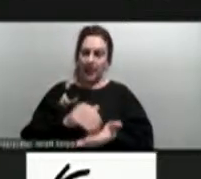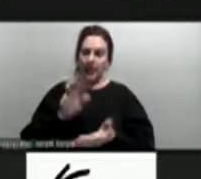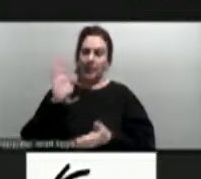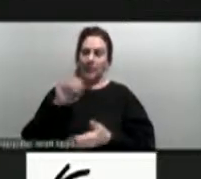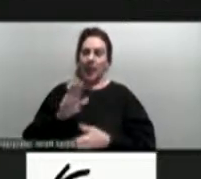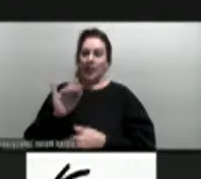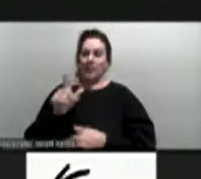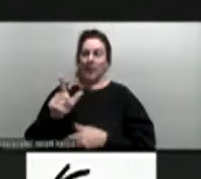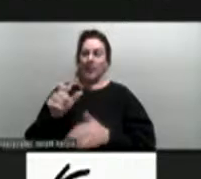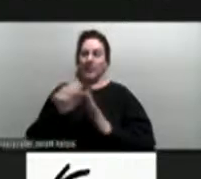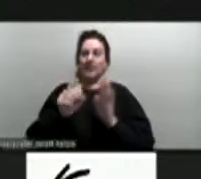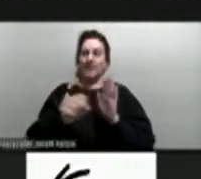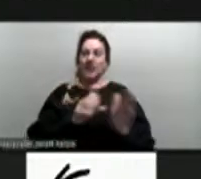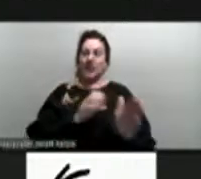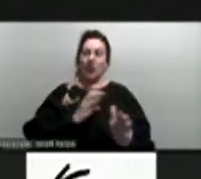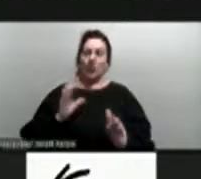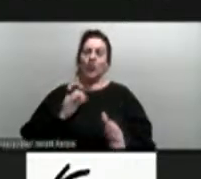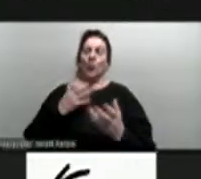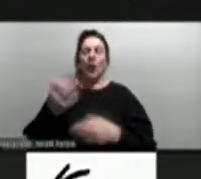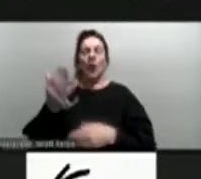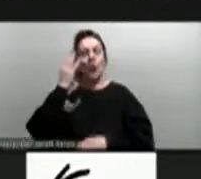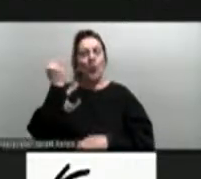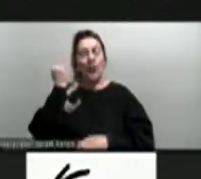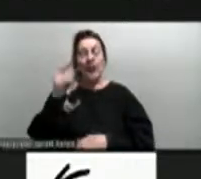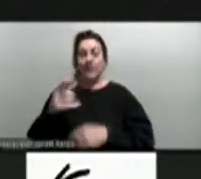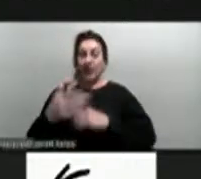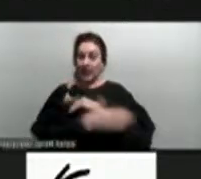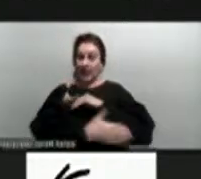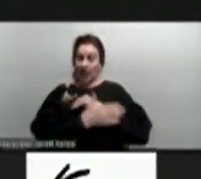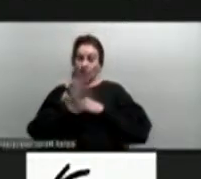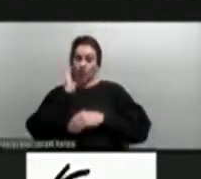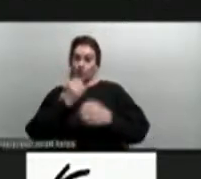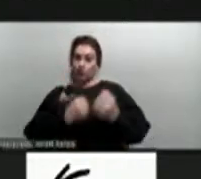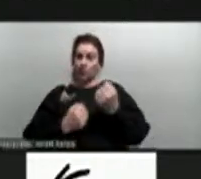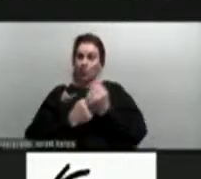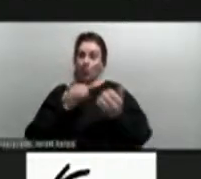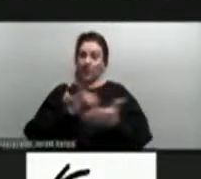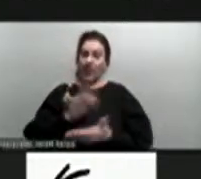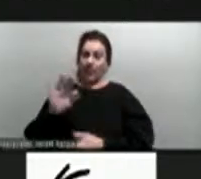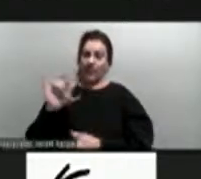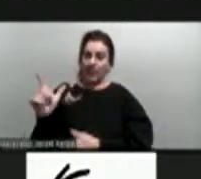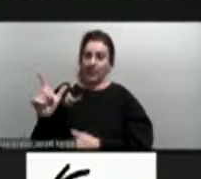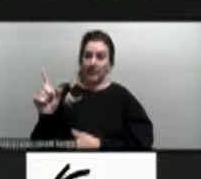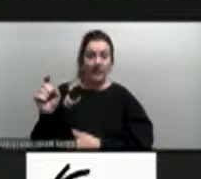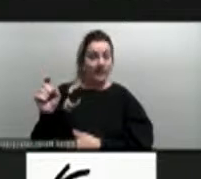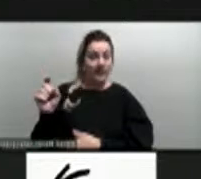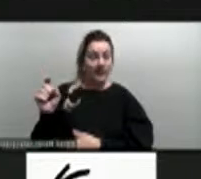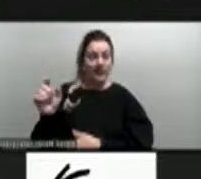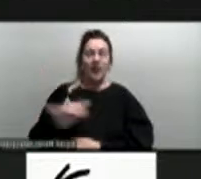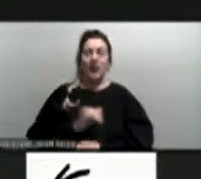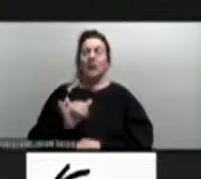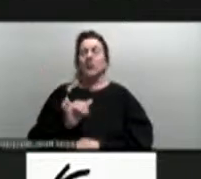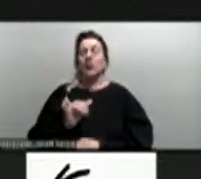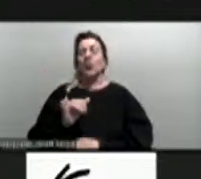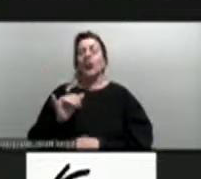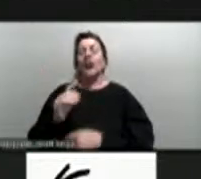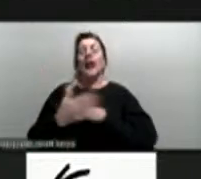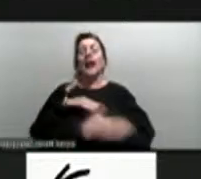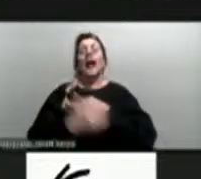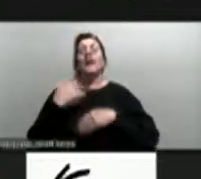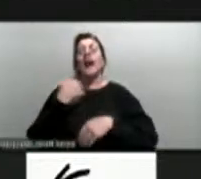state Congress, and I wanted to know if the county is going to support that bill. Also, I wanted to know if the county has any plans